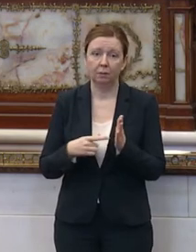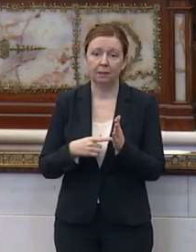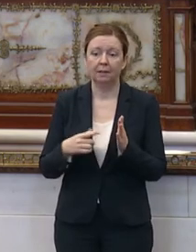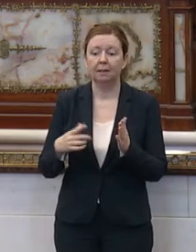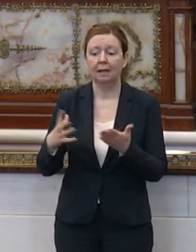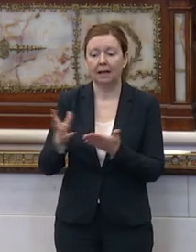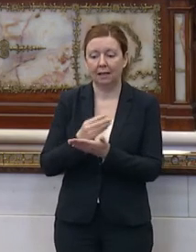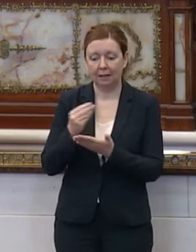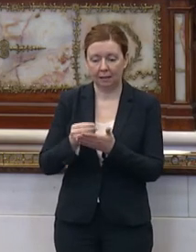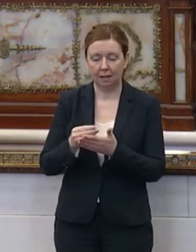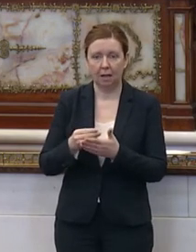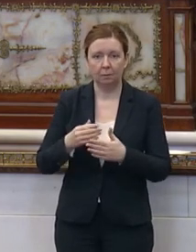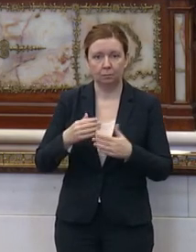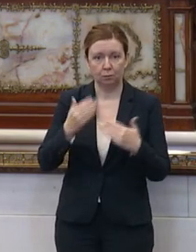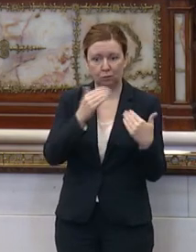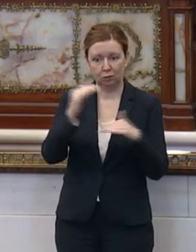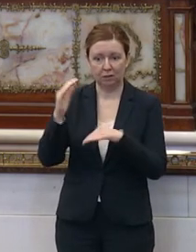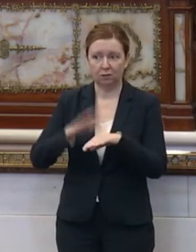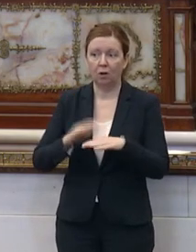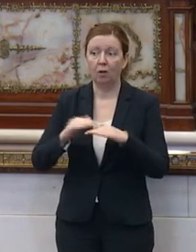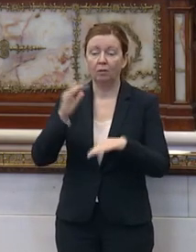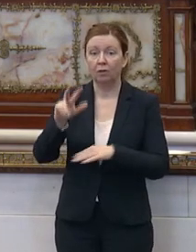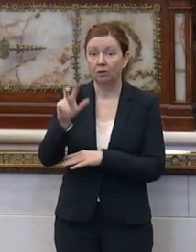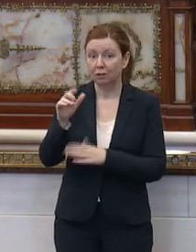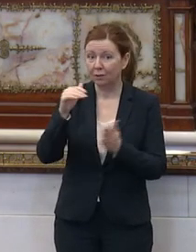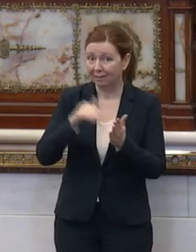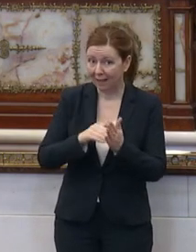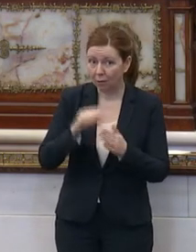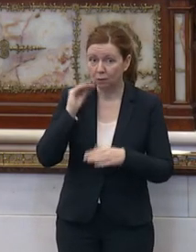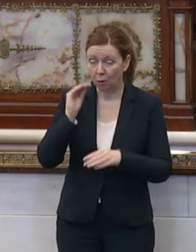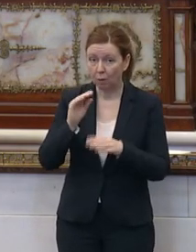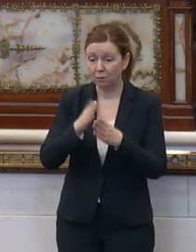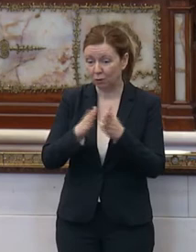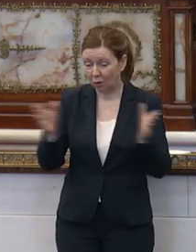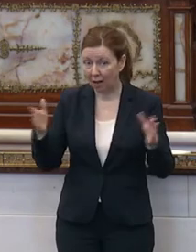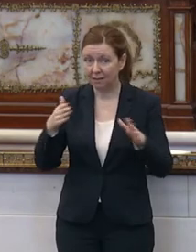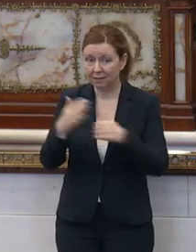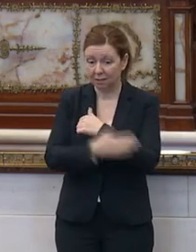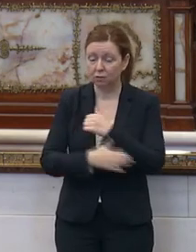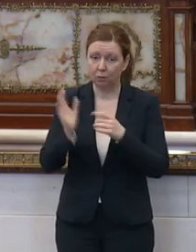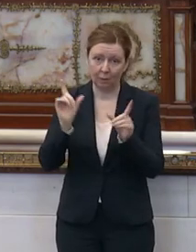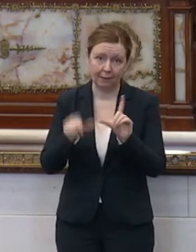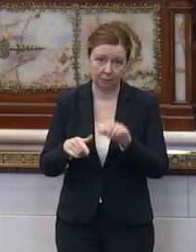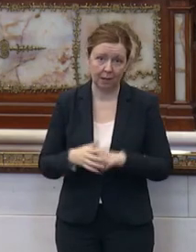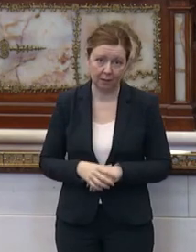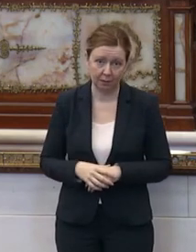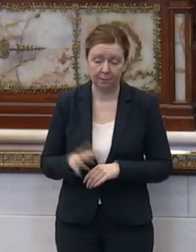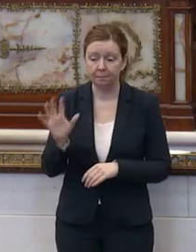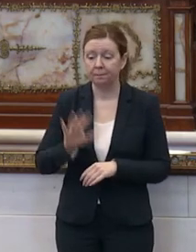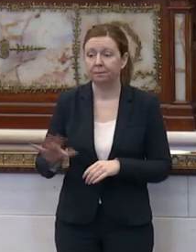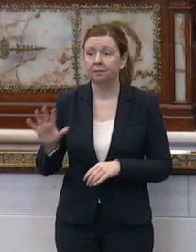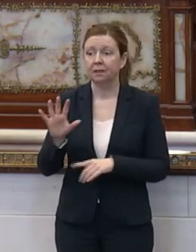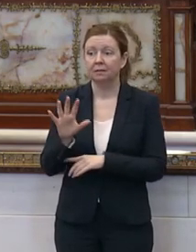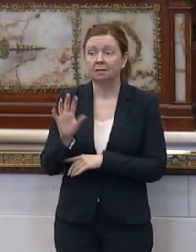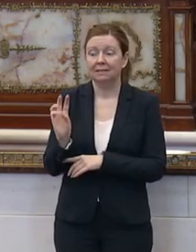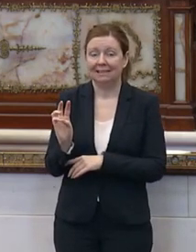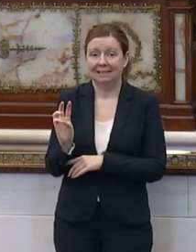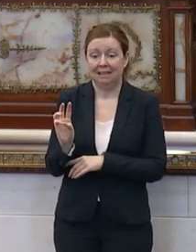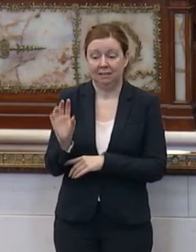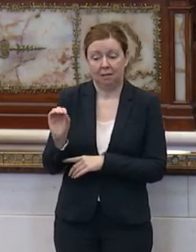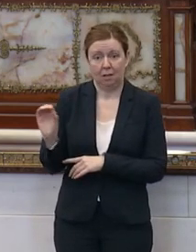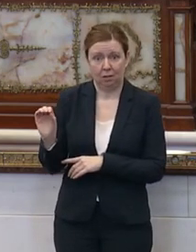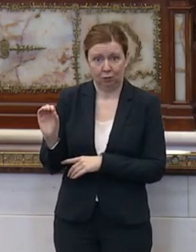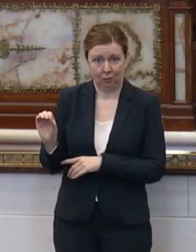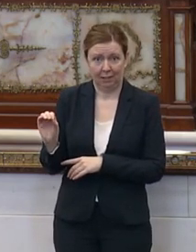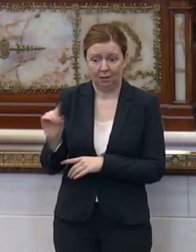income restrictions on over 300,000 homes across the country are set to expire. Approximately 5,600 of